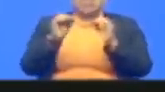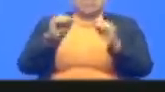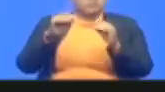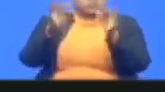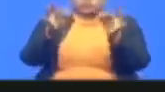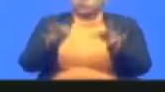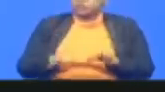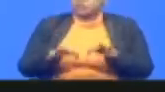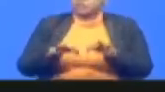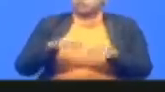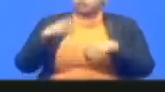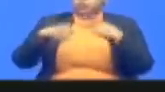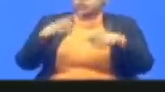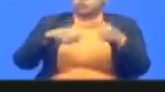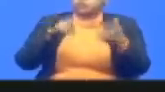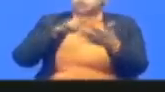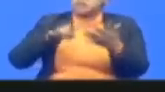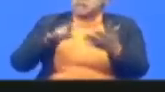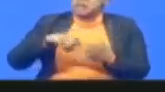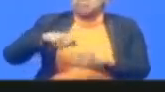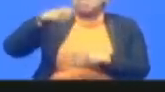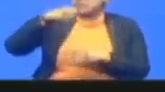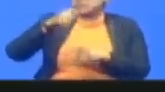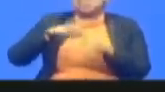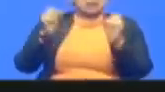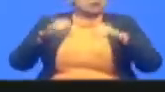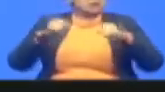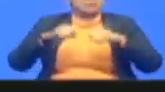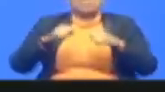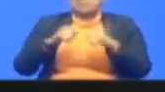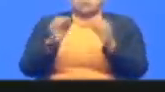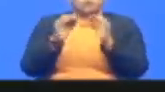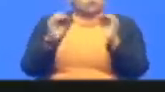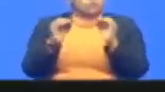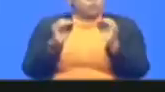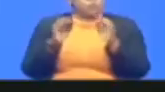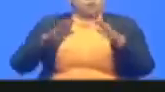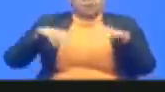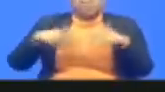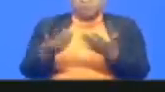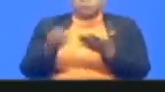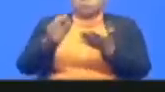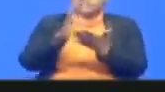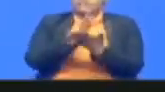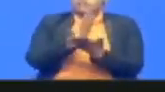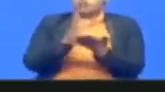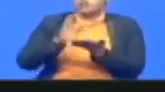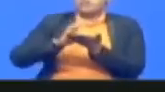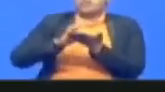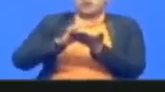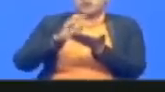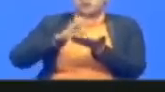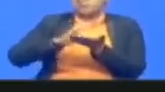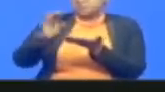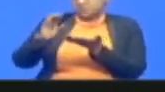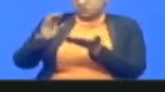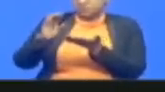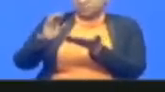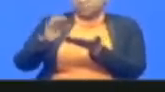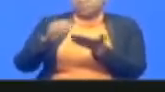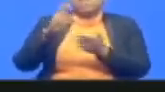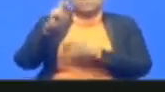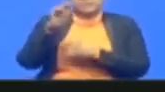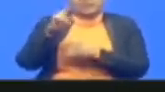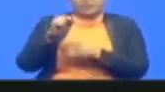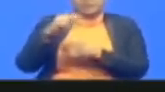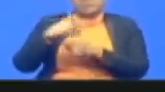go ahead and read the budget, yet there is no agreement on the division of revenue. NTV's political affairs reporter Kennedy